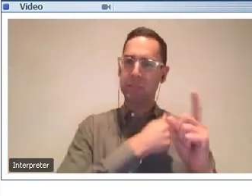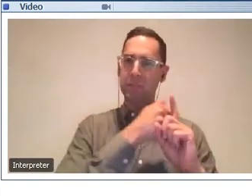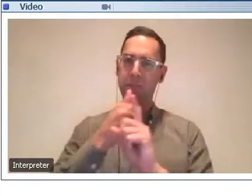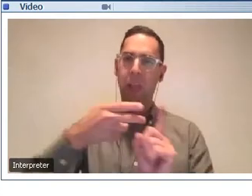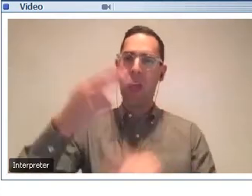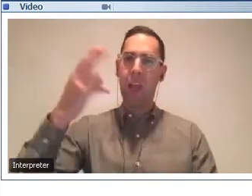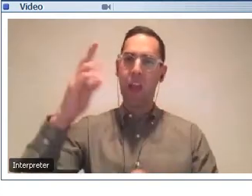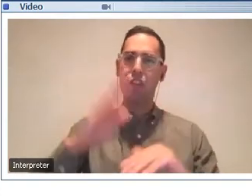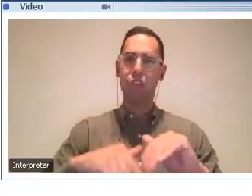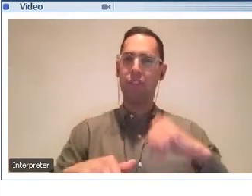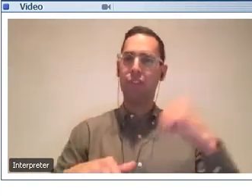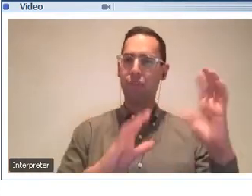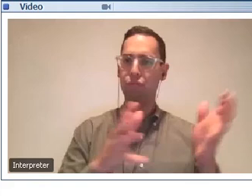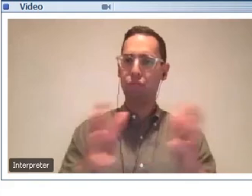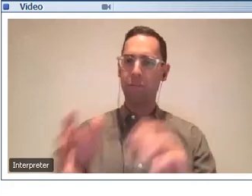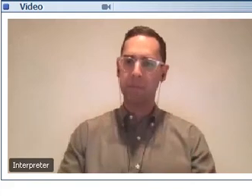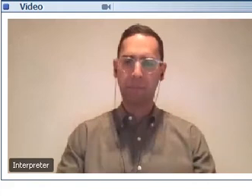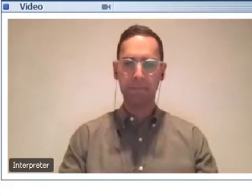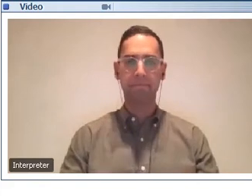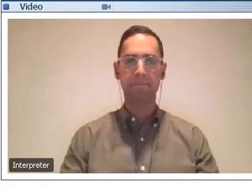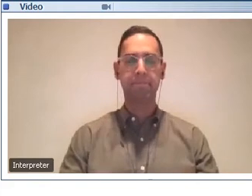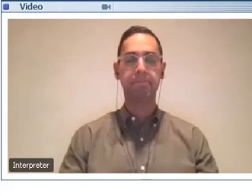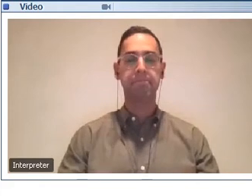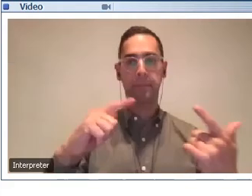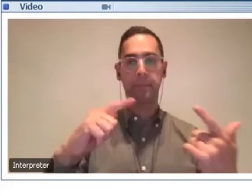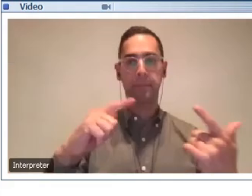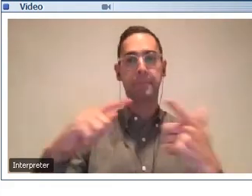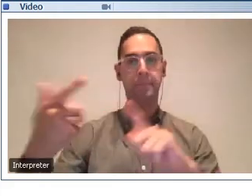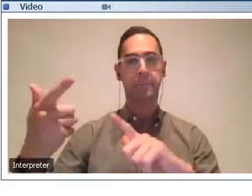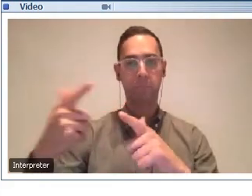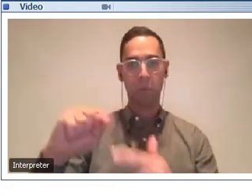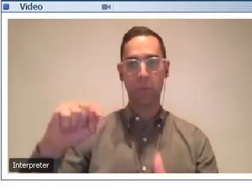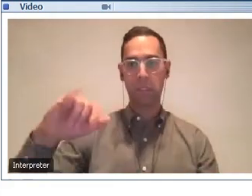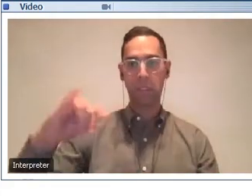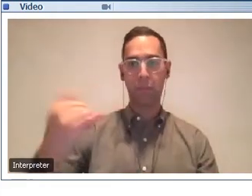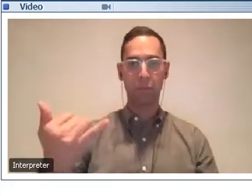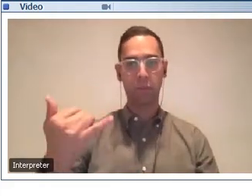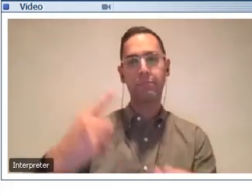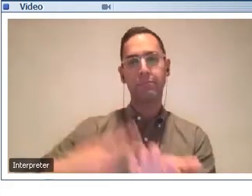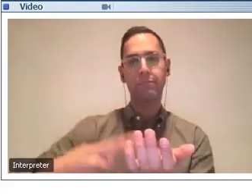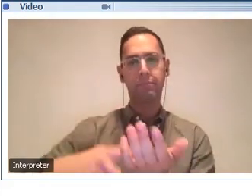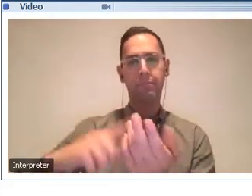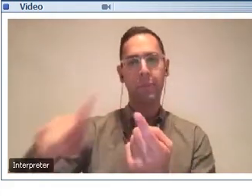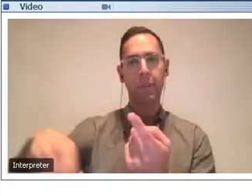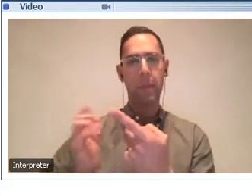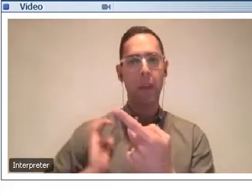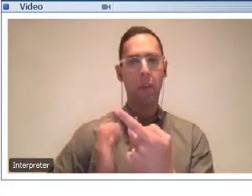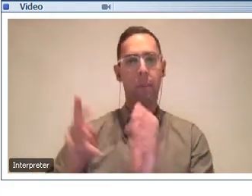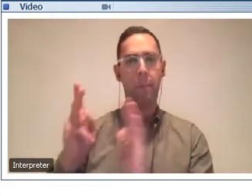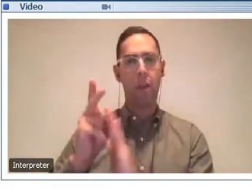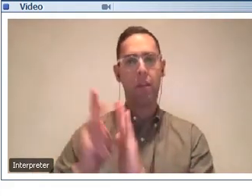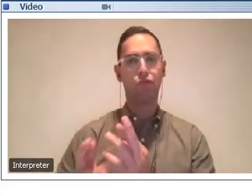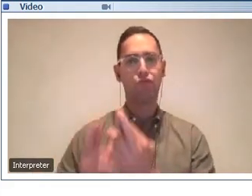So now I'll turn things over to TJ, who will discuss some of the policy recommendations we developed for the report.